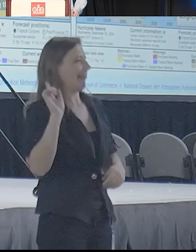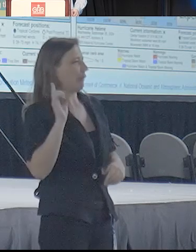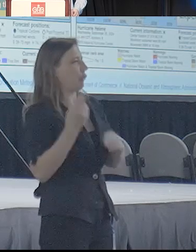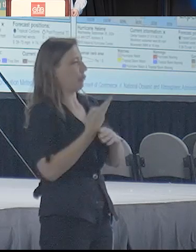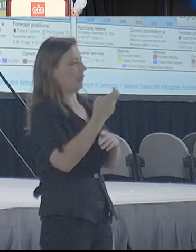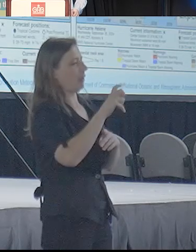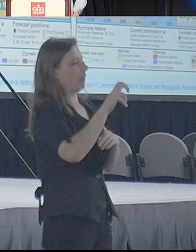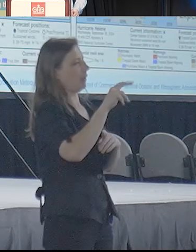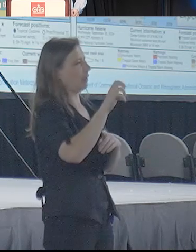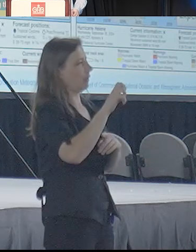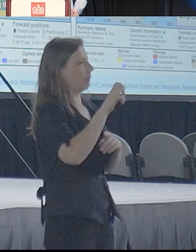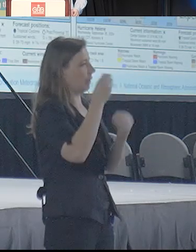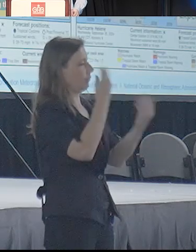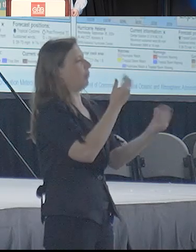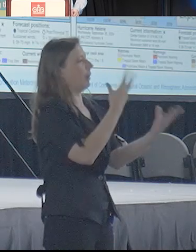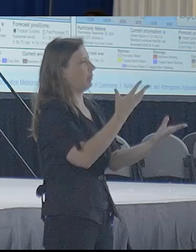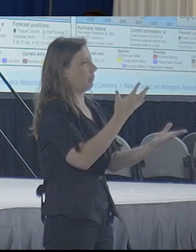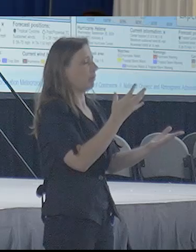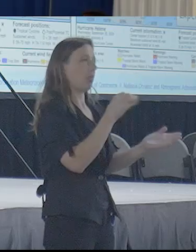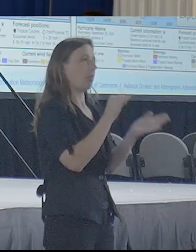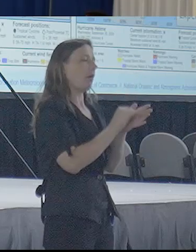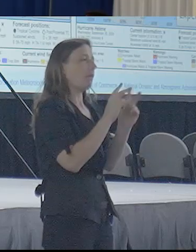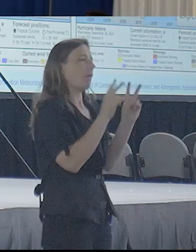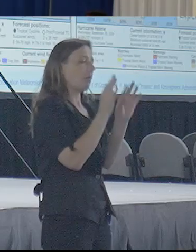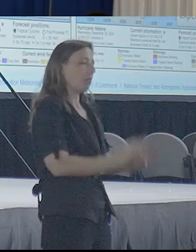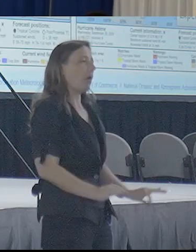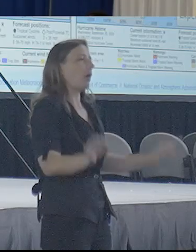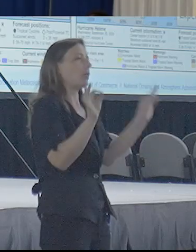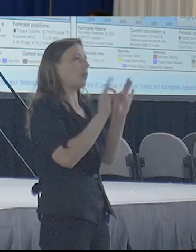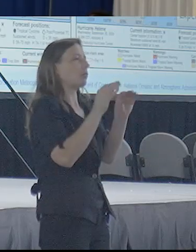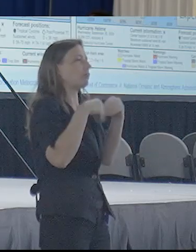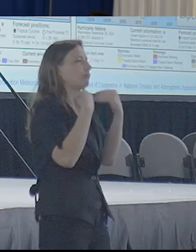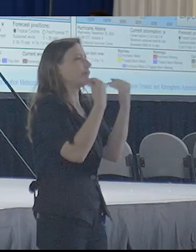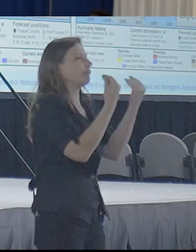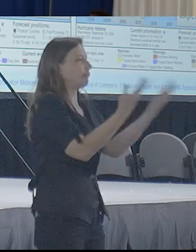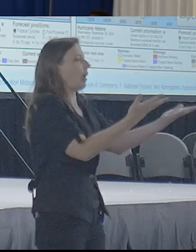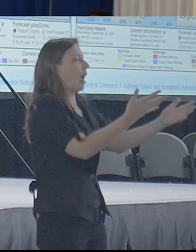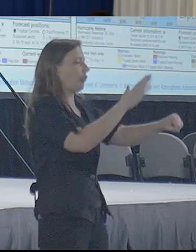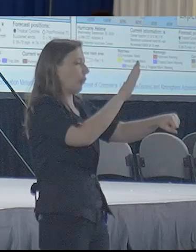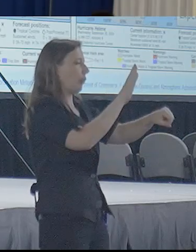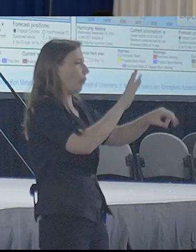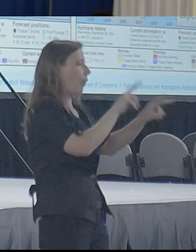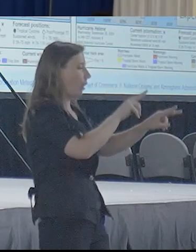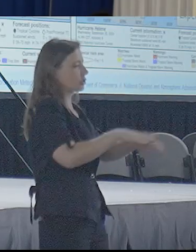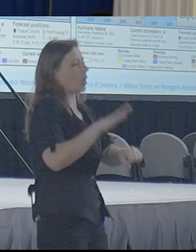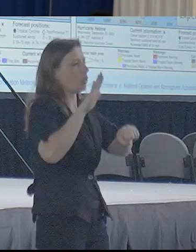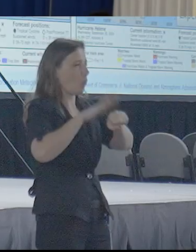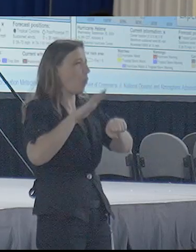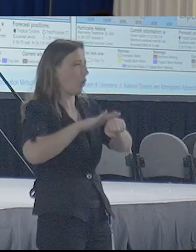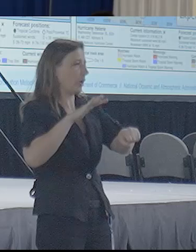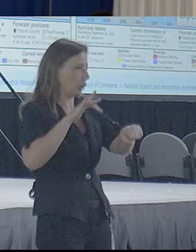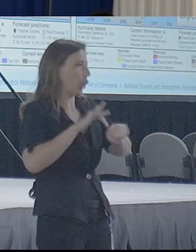you can see with Helene it was very valuable to show those watches and warnings further inland with a fast-moving